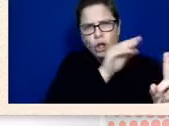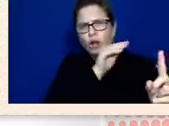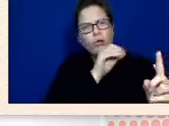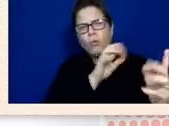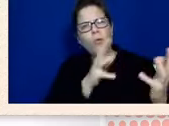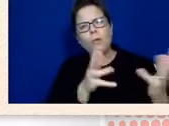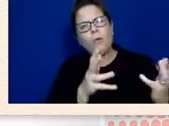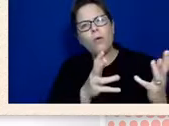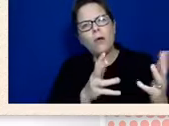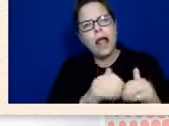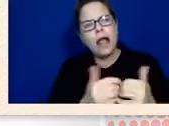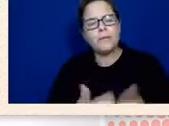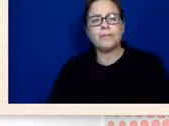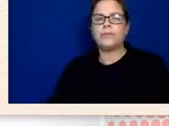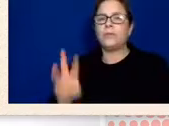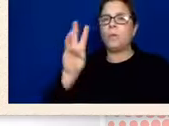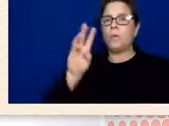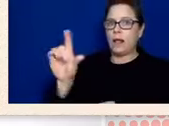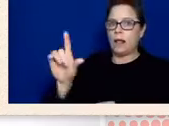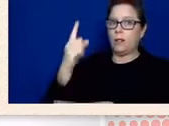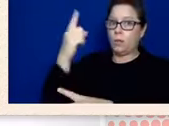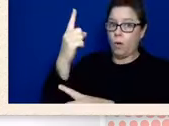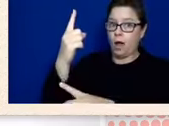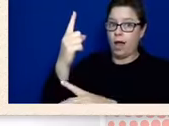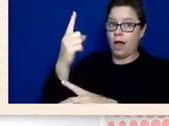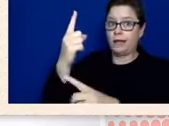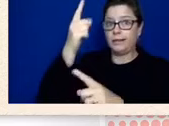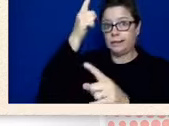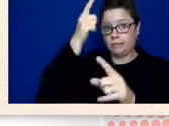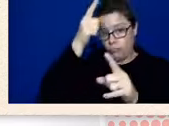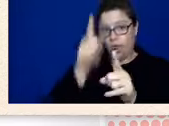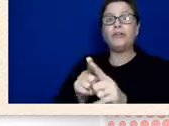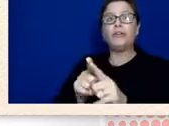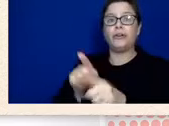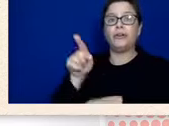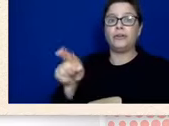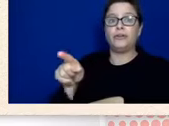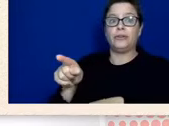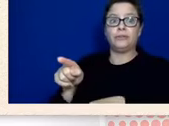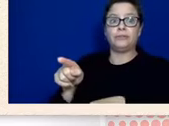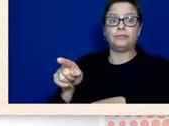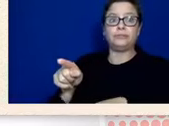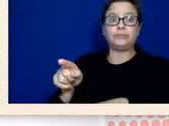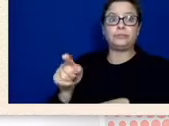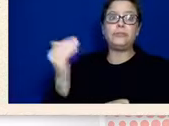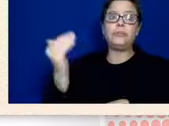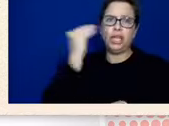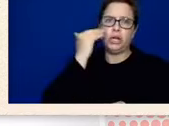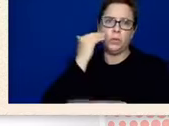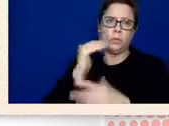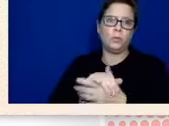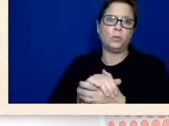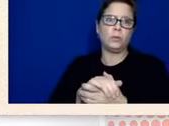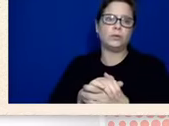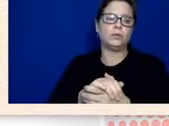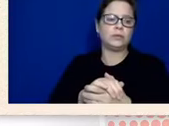Well, my one sibling, she's actually no longer here.